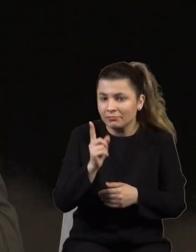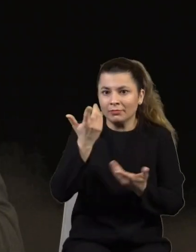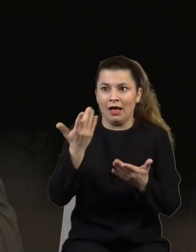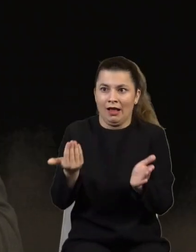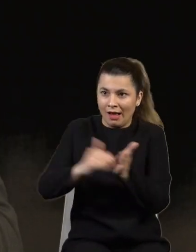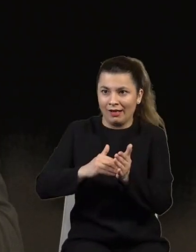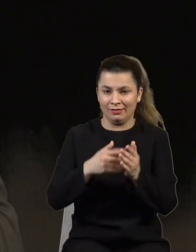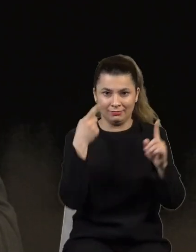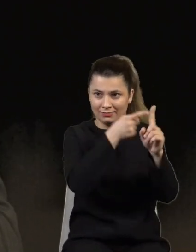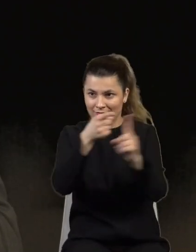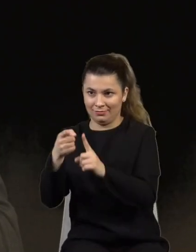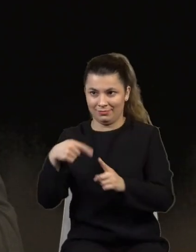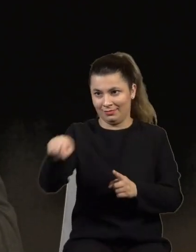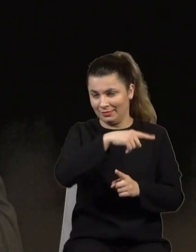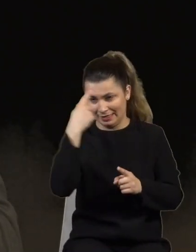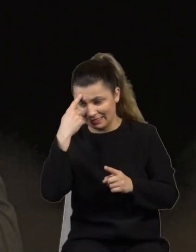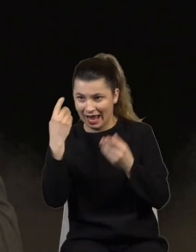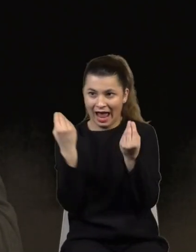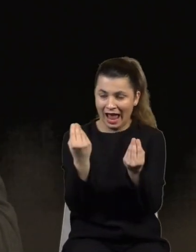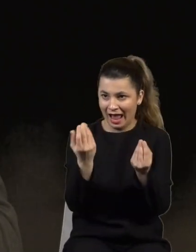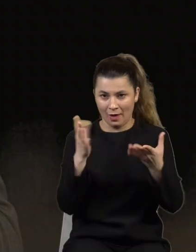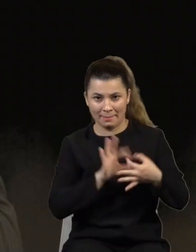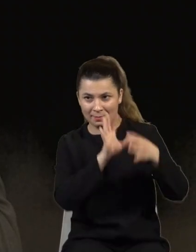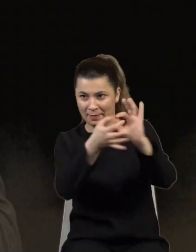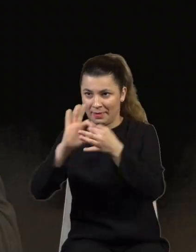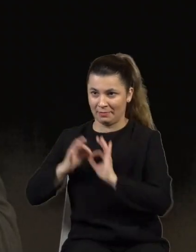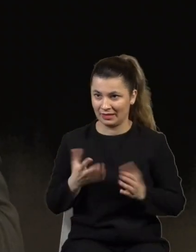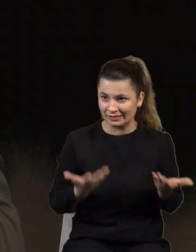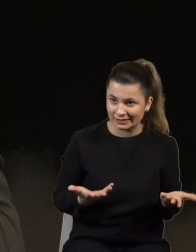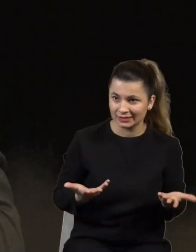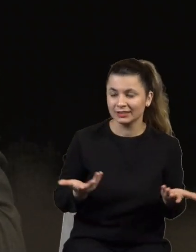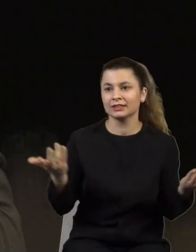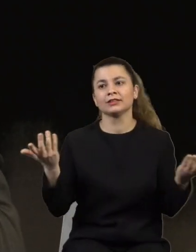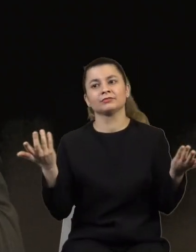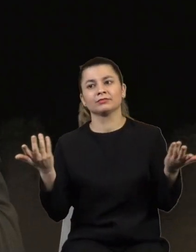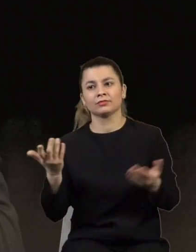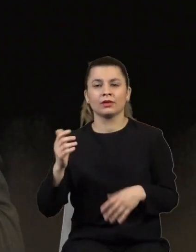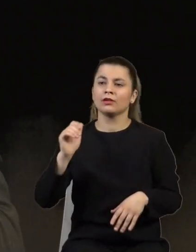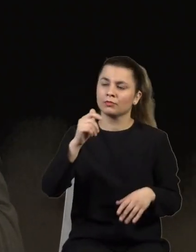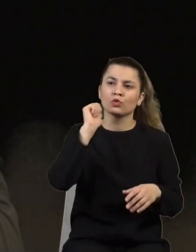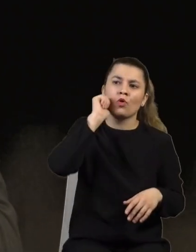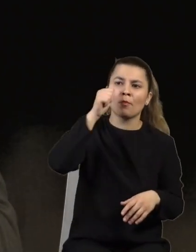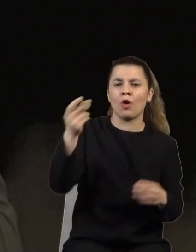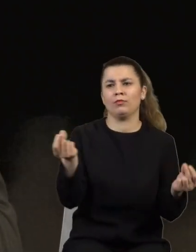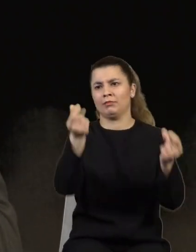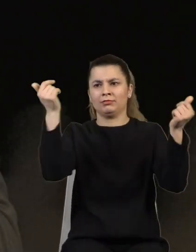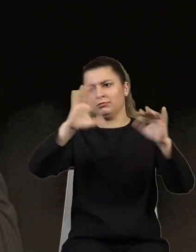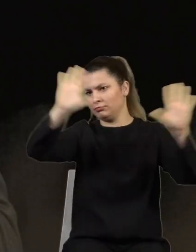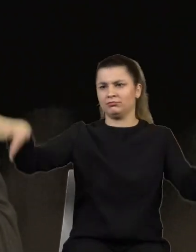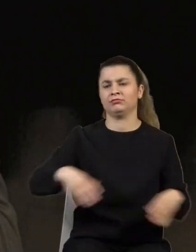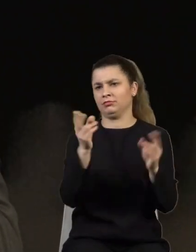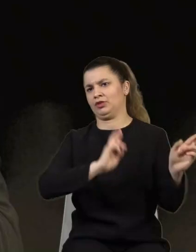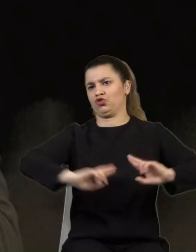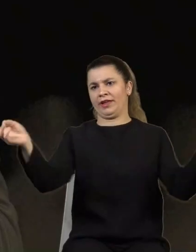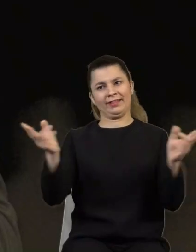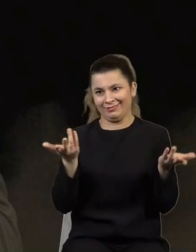something that can be done overnight. It requires very heavy stakeholder engagement, and this